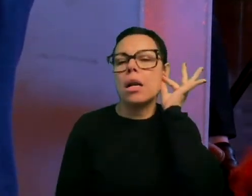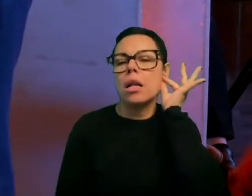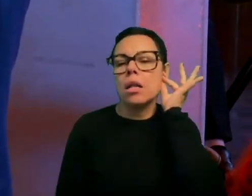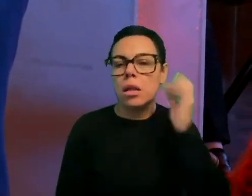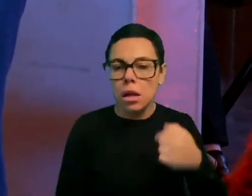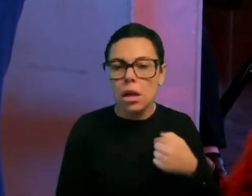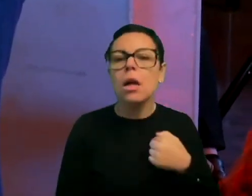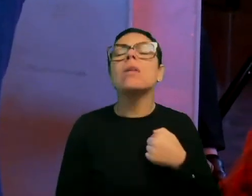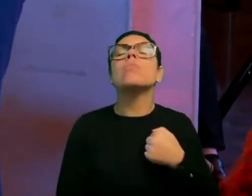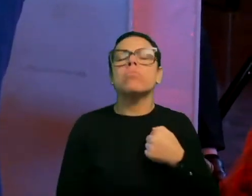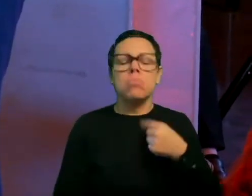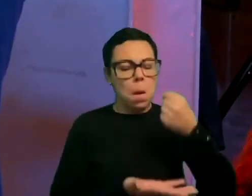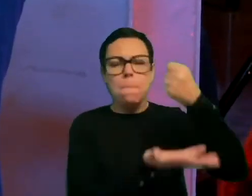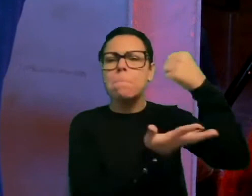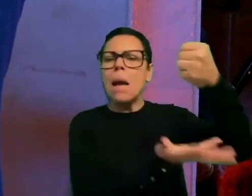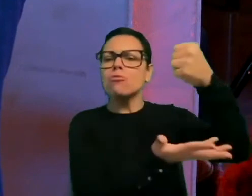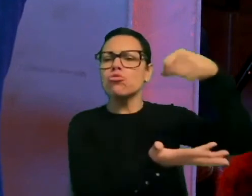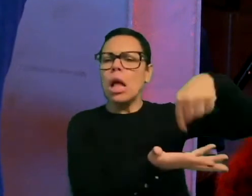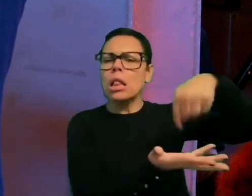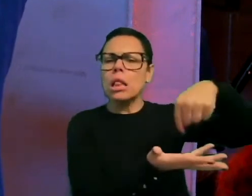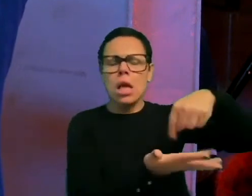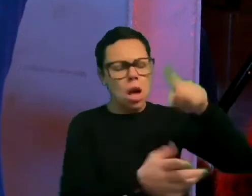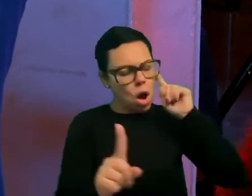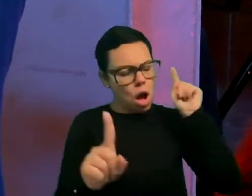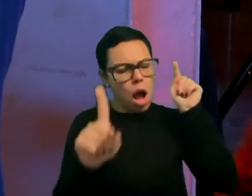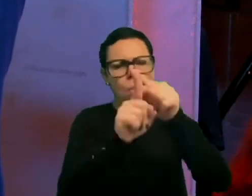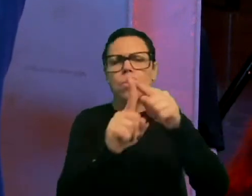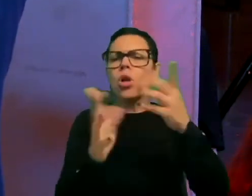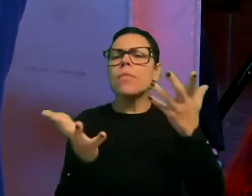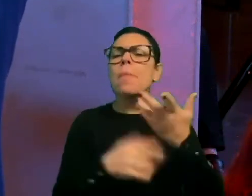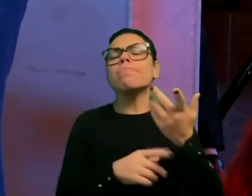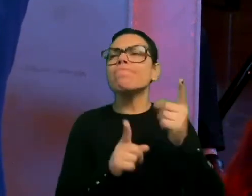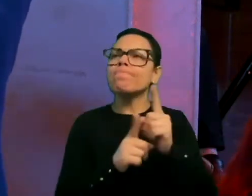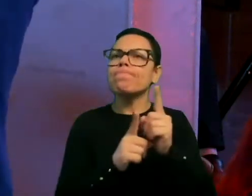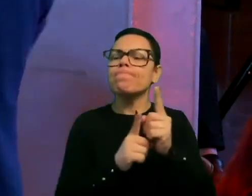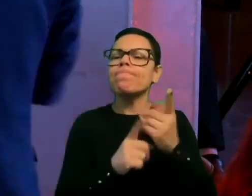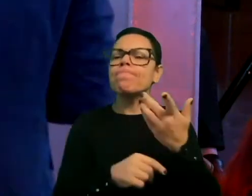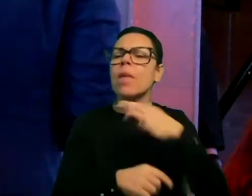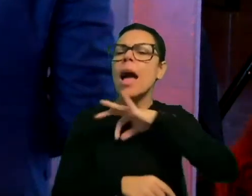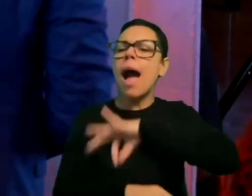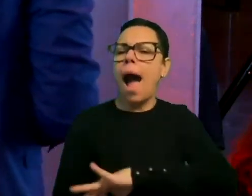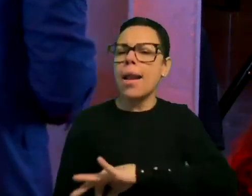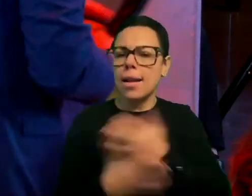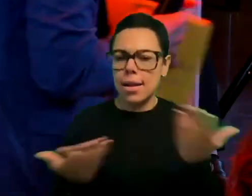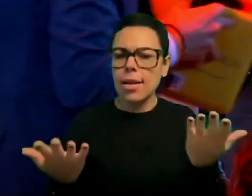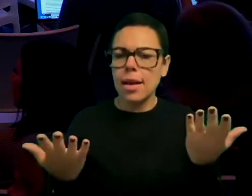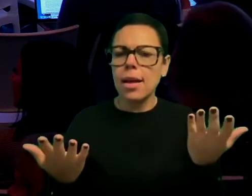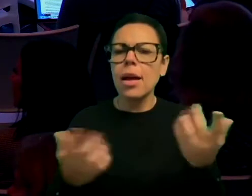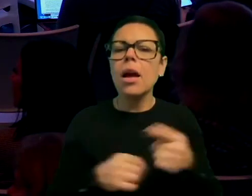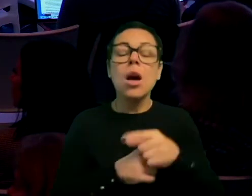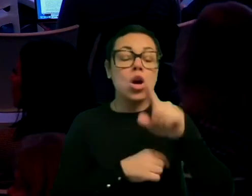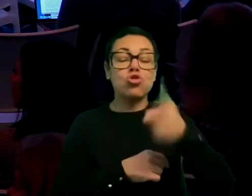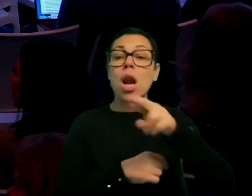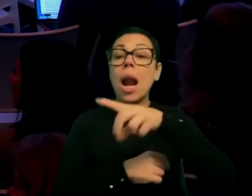money is spent in a way that benefits everybody, would public procurement be much easier? Ooh, so we already heard it's